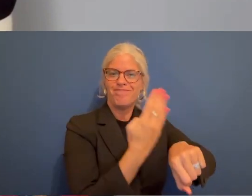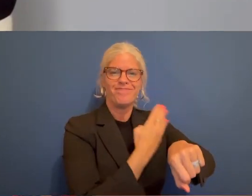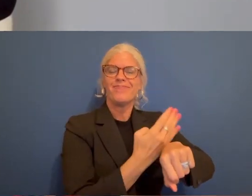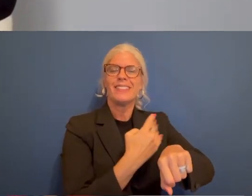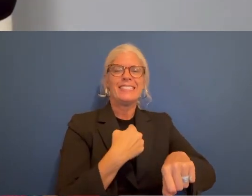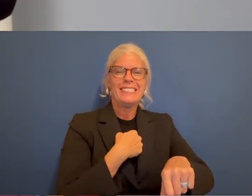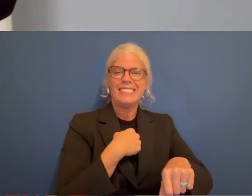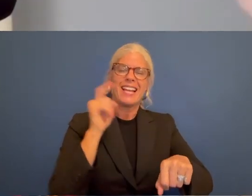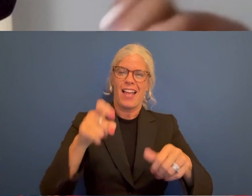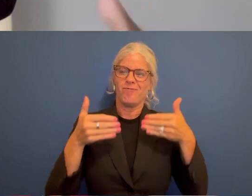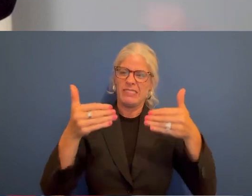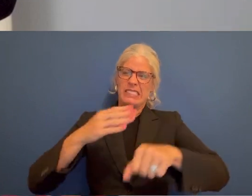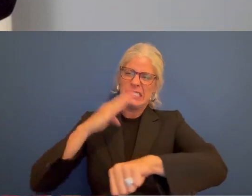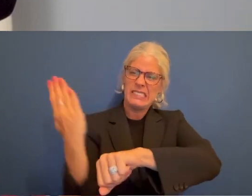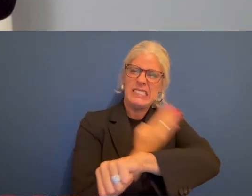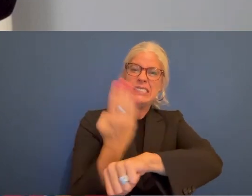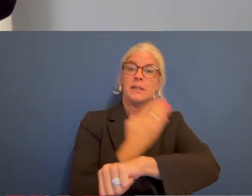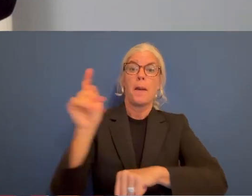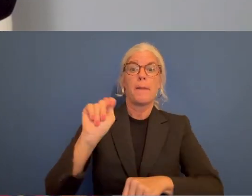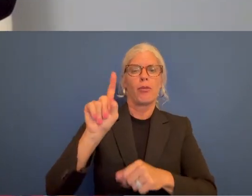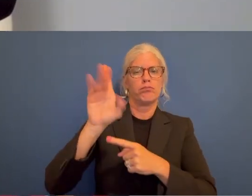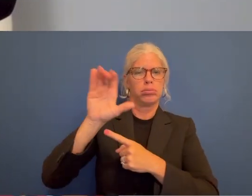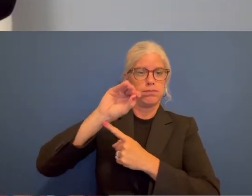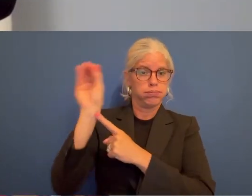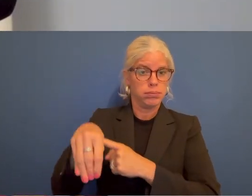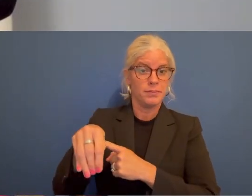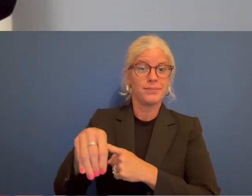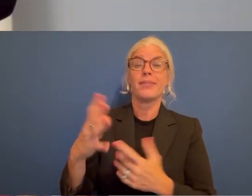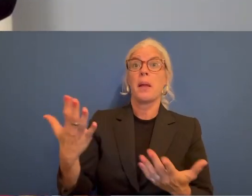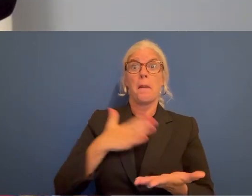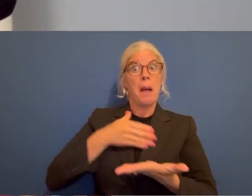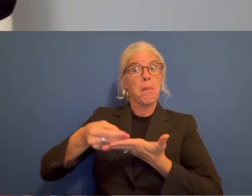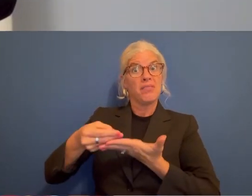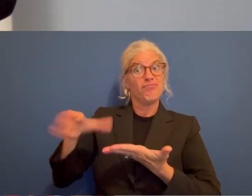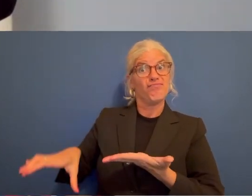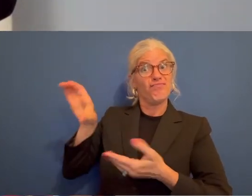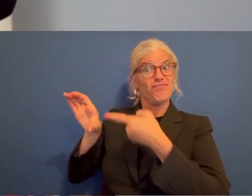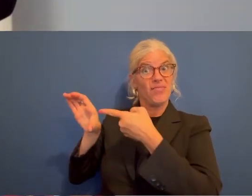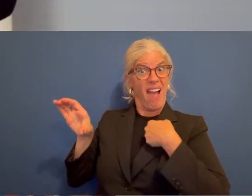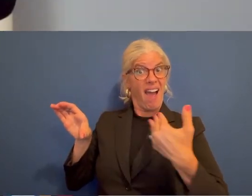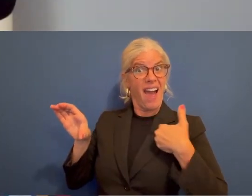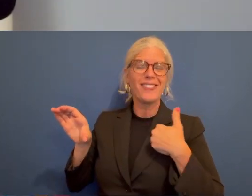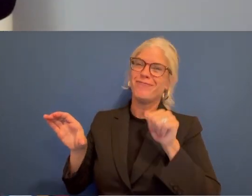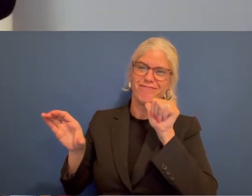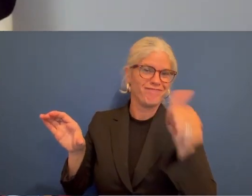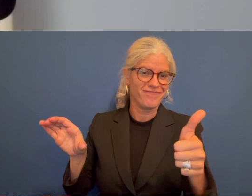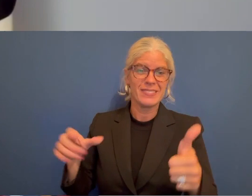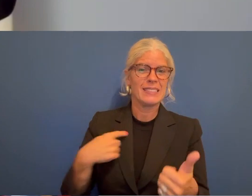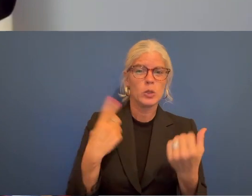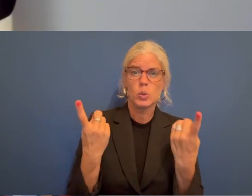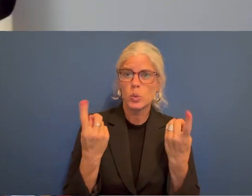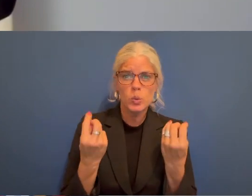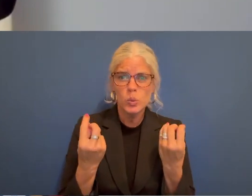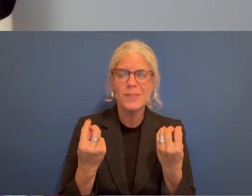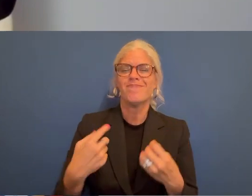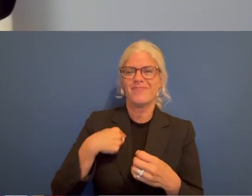modified. I have had my bathroom remodeled to a fully handicap accessible bathroom. Obviously, I didn't have